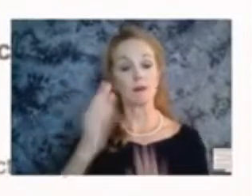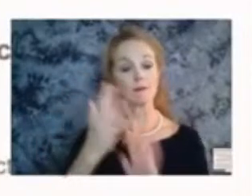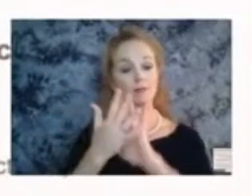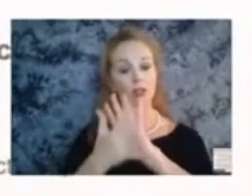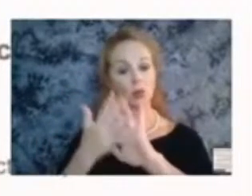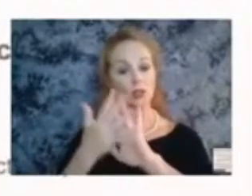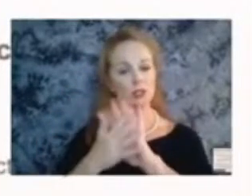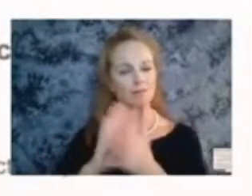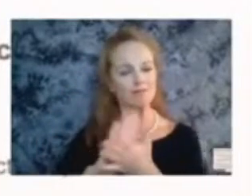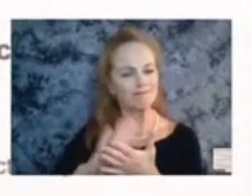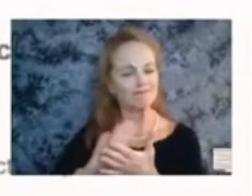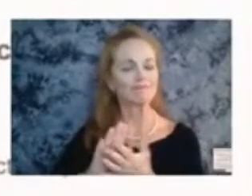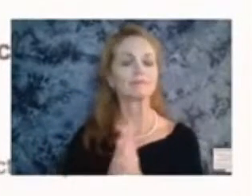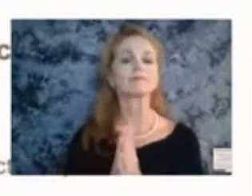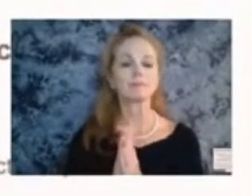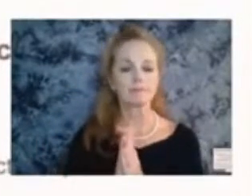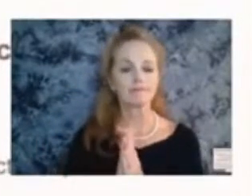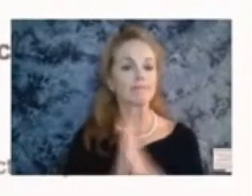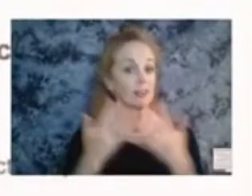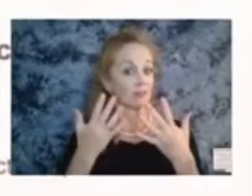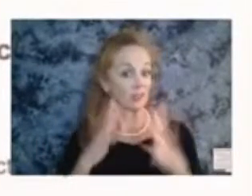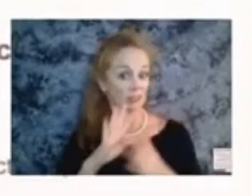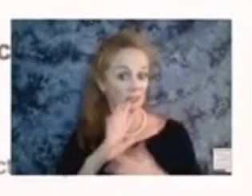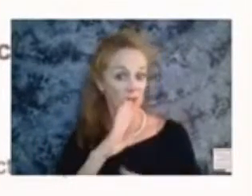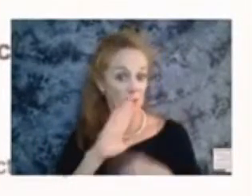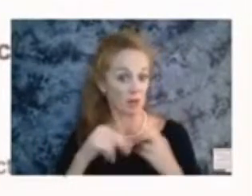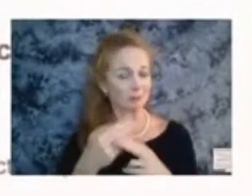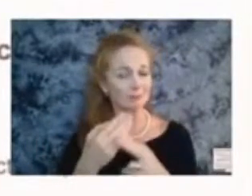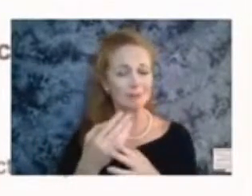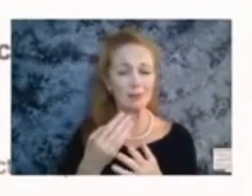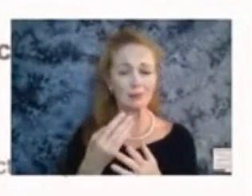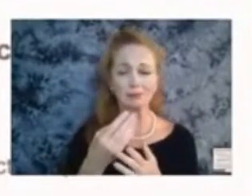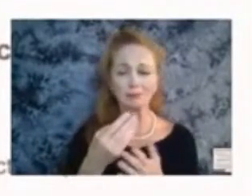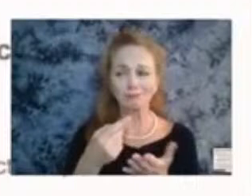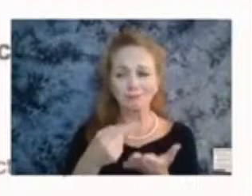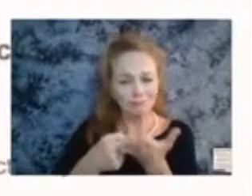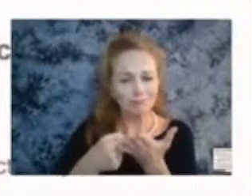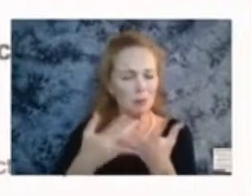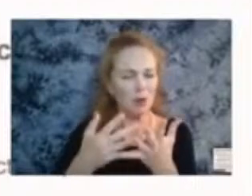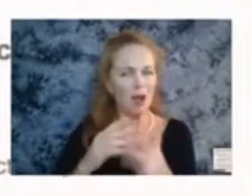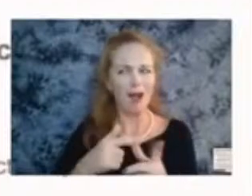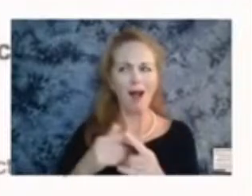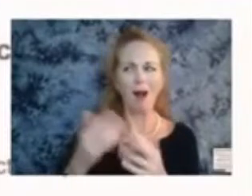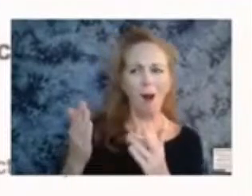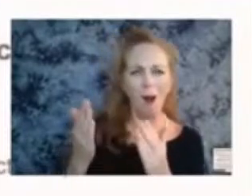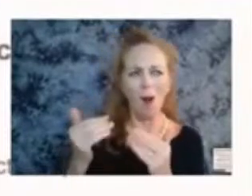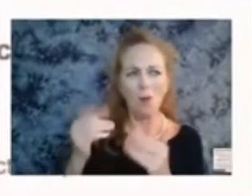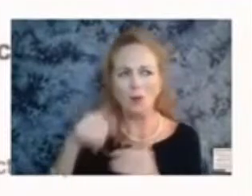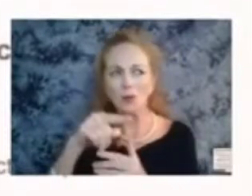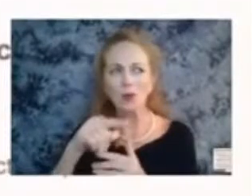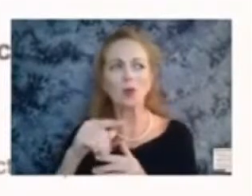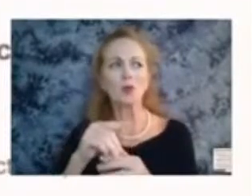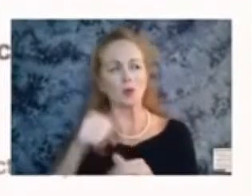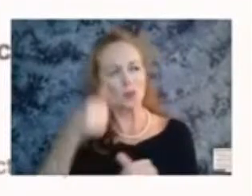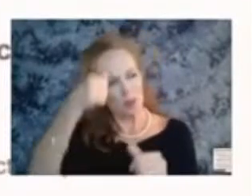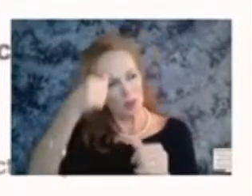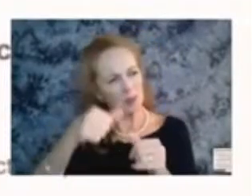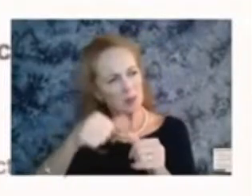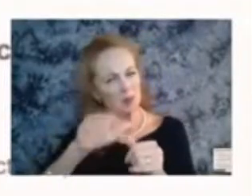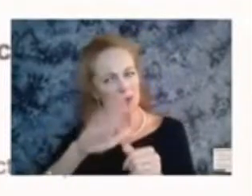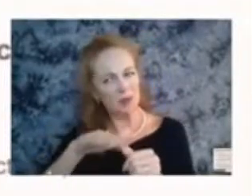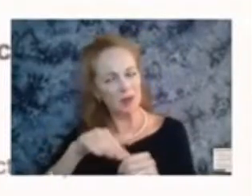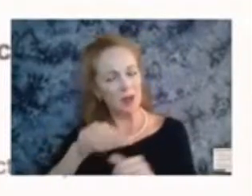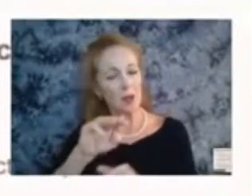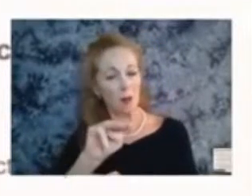This is where we have talked a couple of times, and I'm hoping that the public remembers too. I think we've talked about the MERV, and